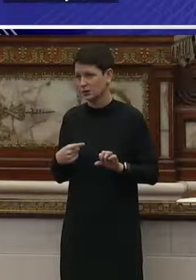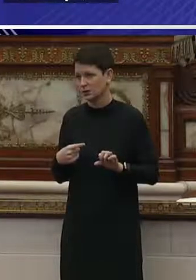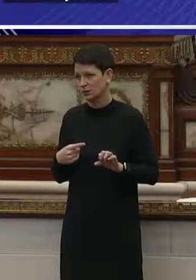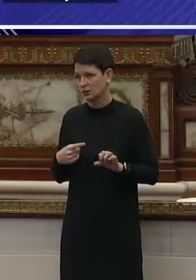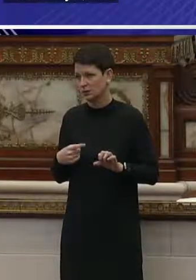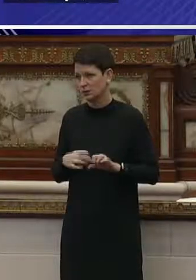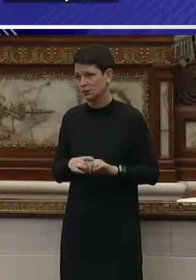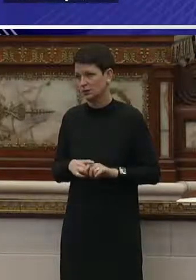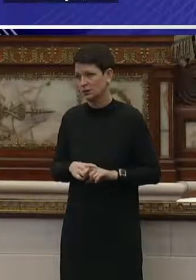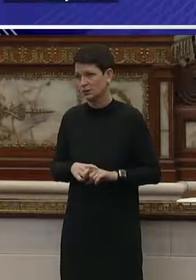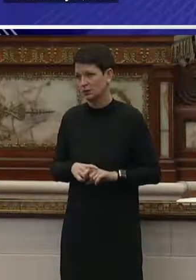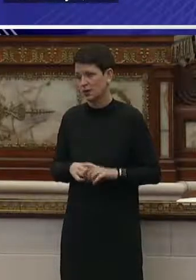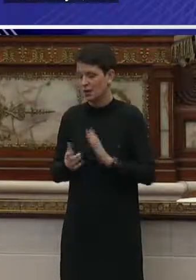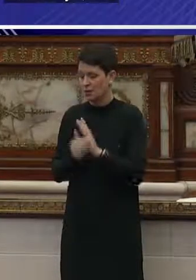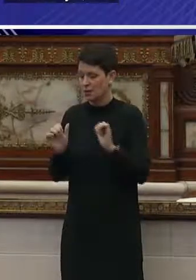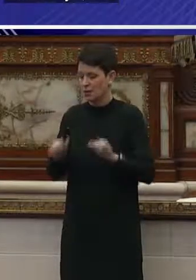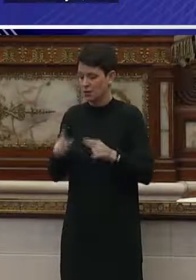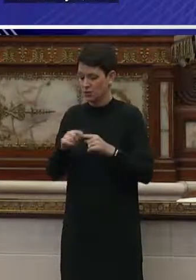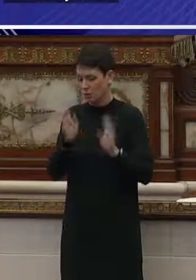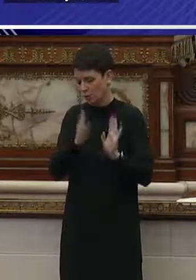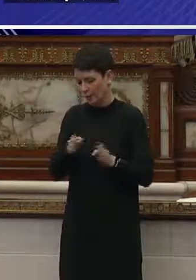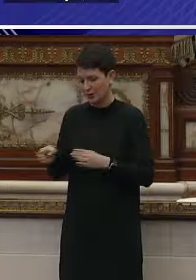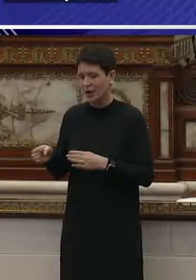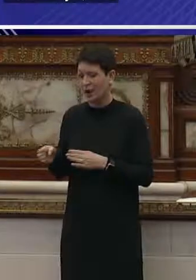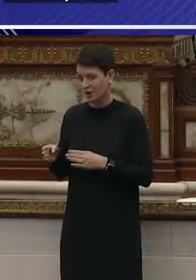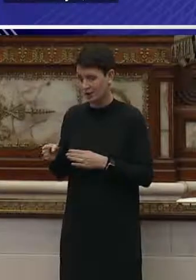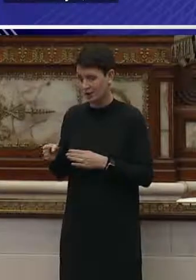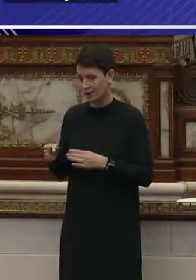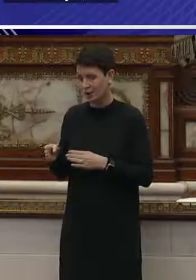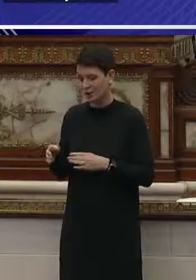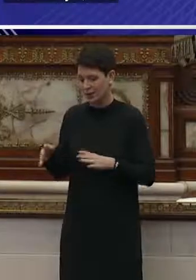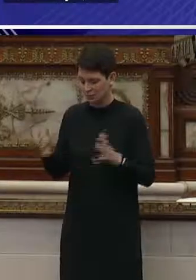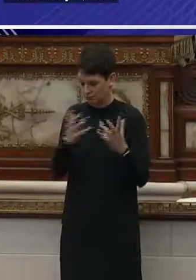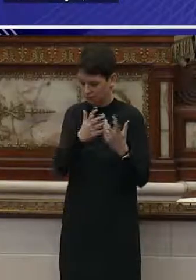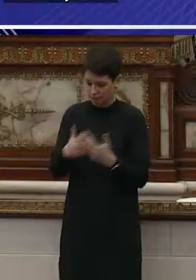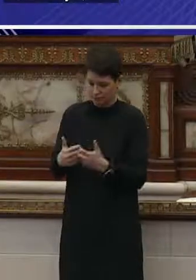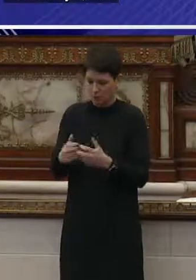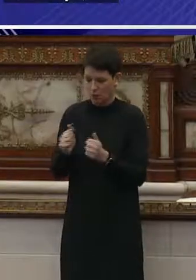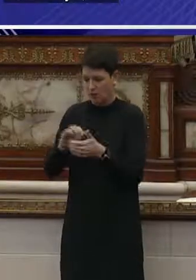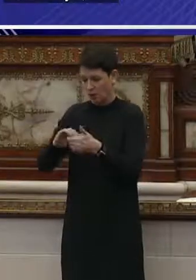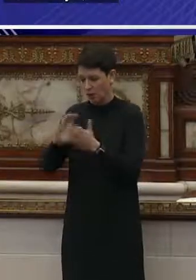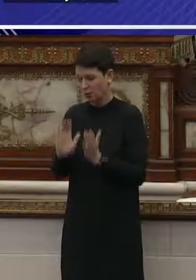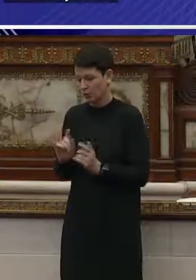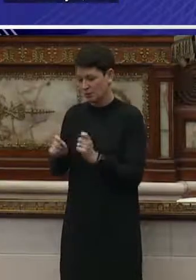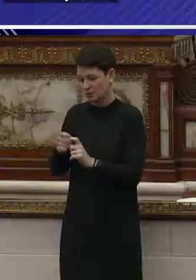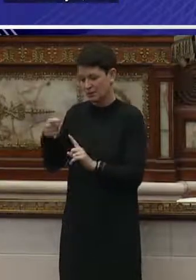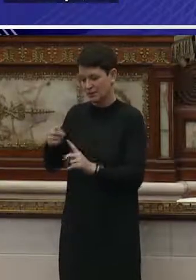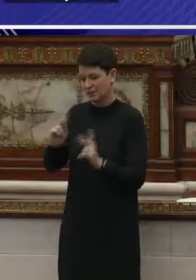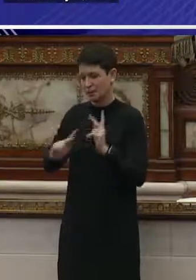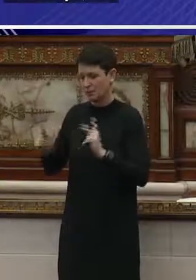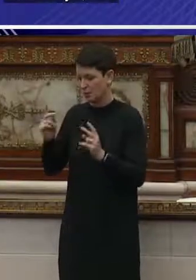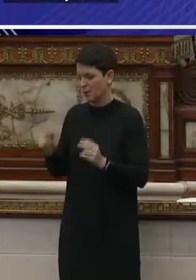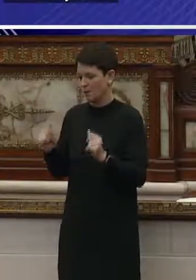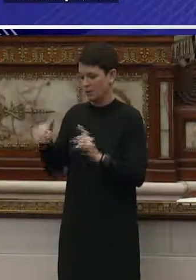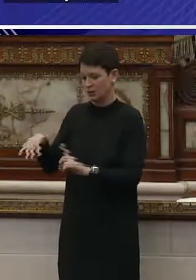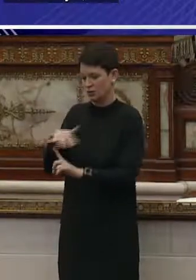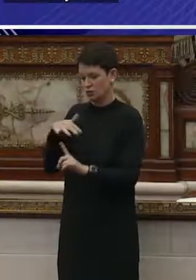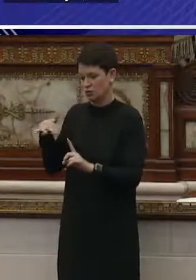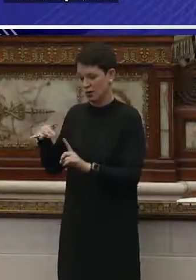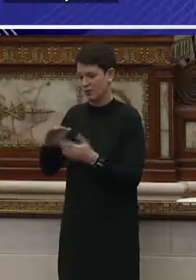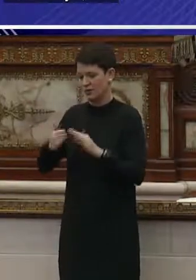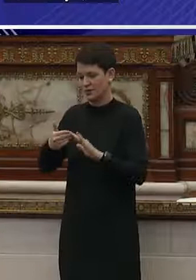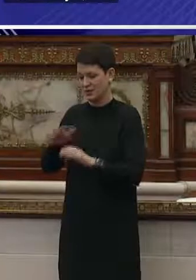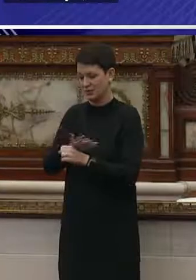or the ability to organize along with our partners, particularly those immediately surrounding the